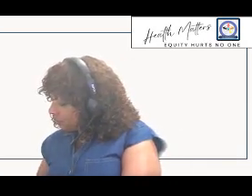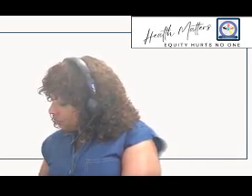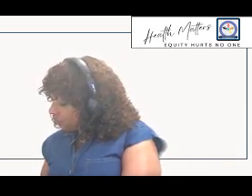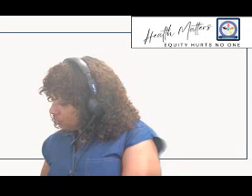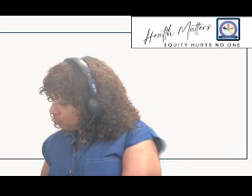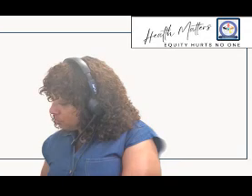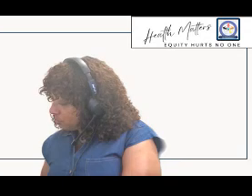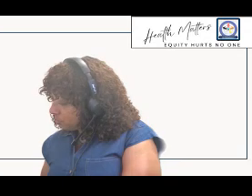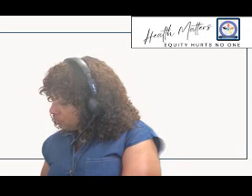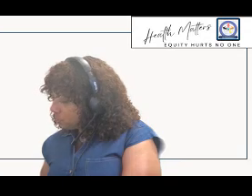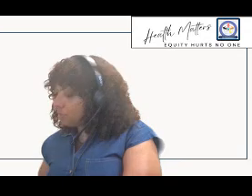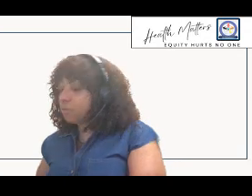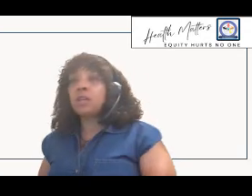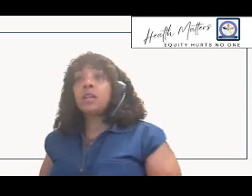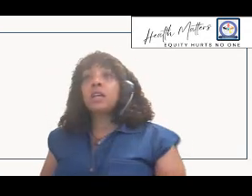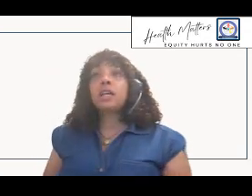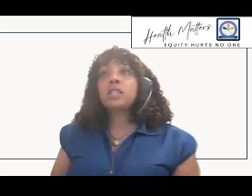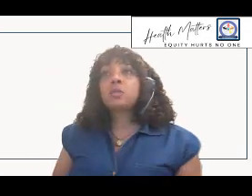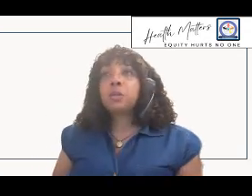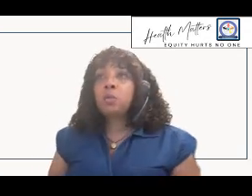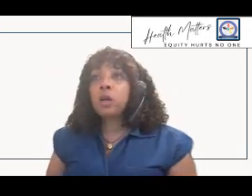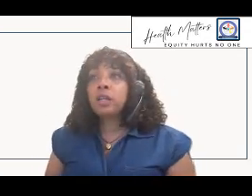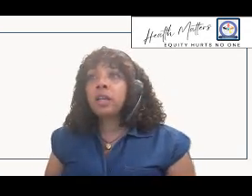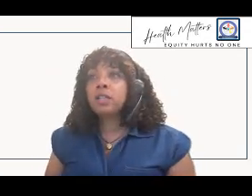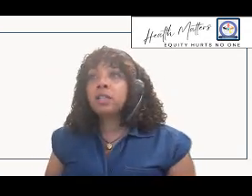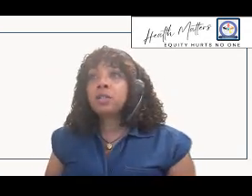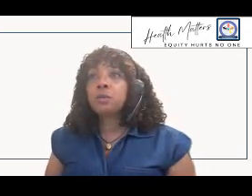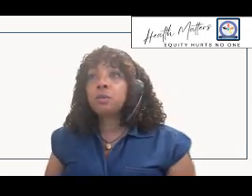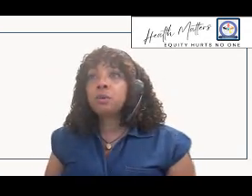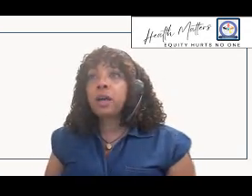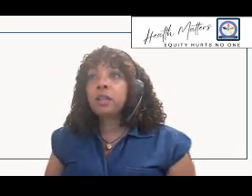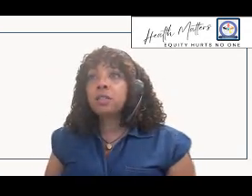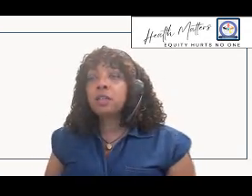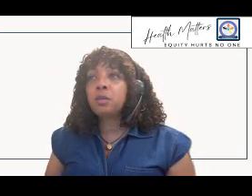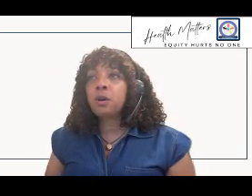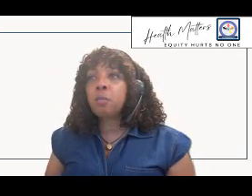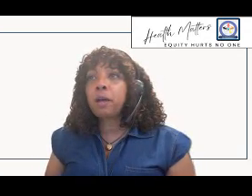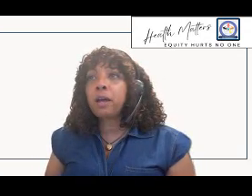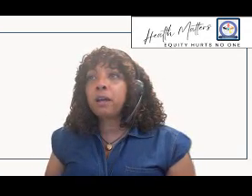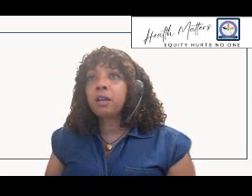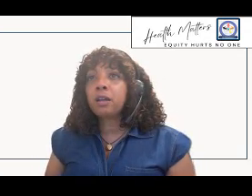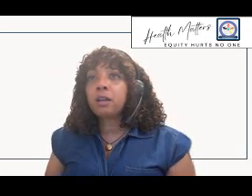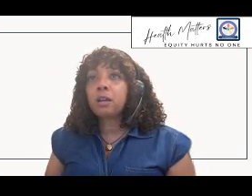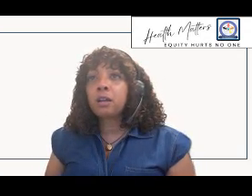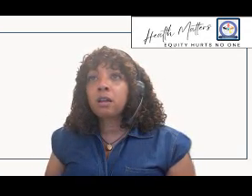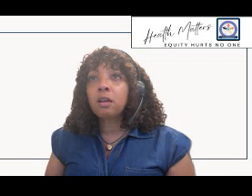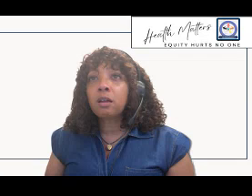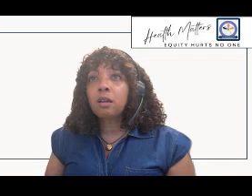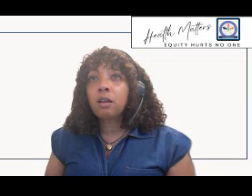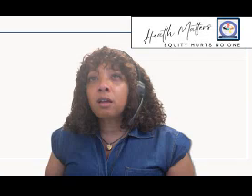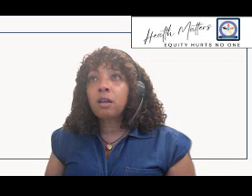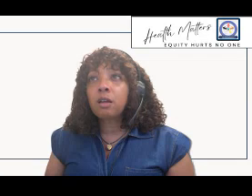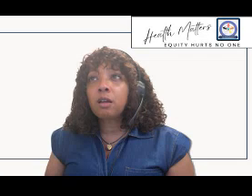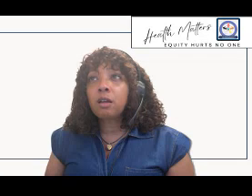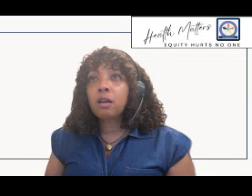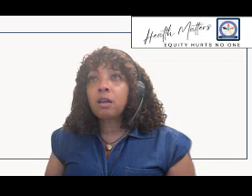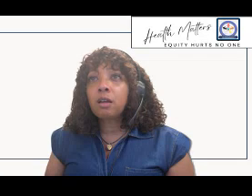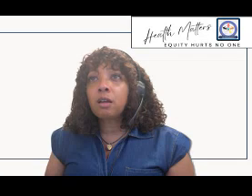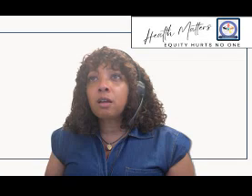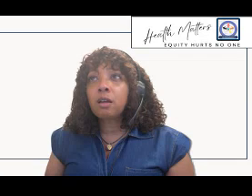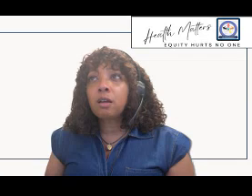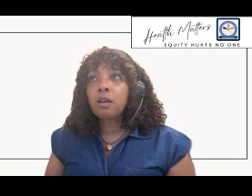192 first slide again. SB 192. Alex, can you go back? And while